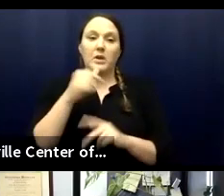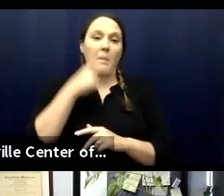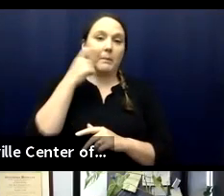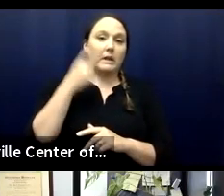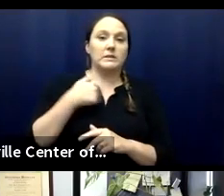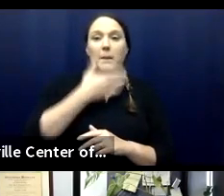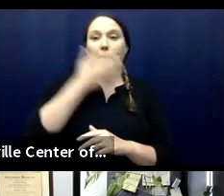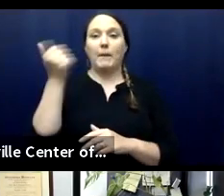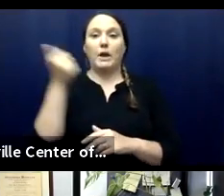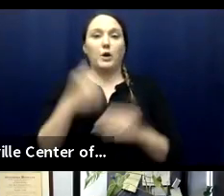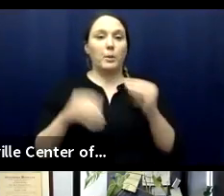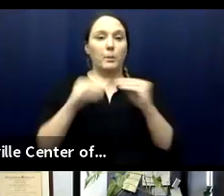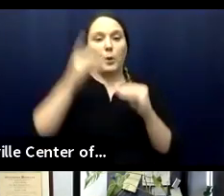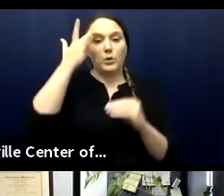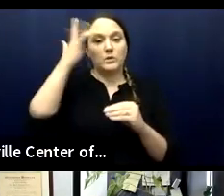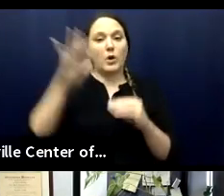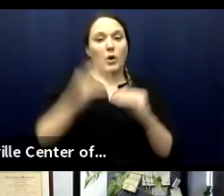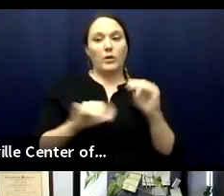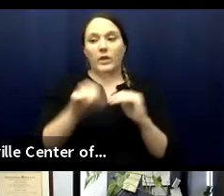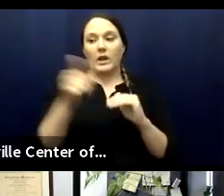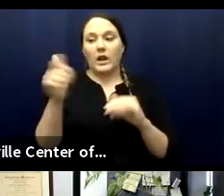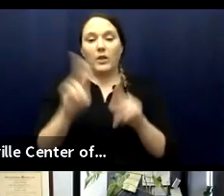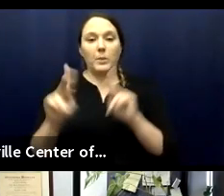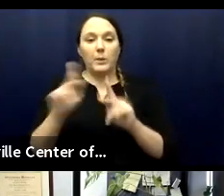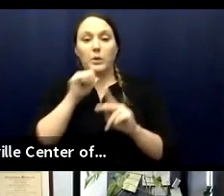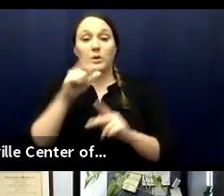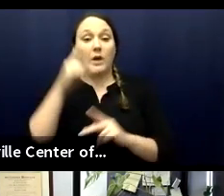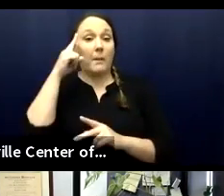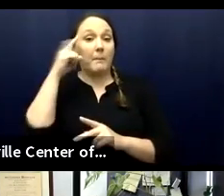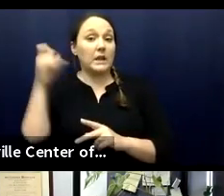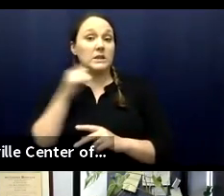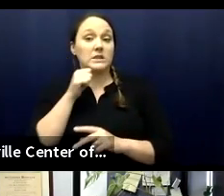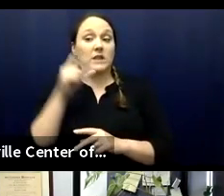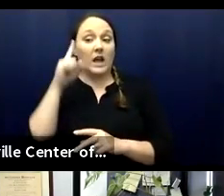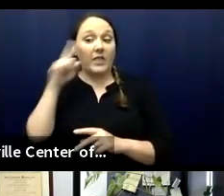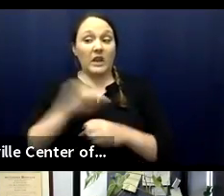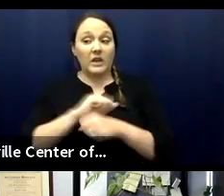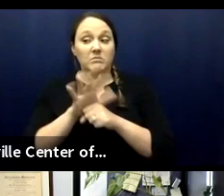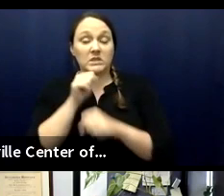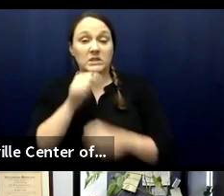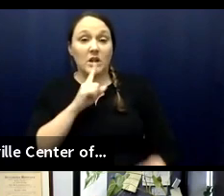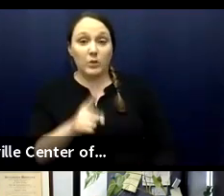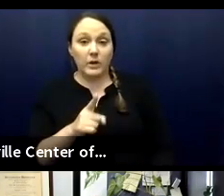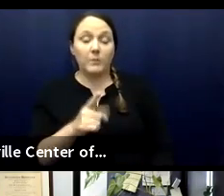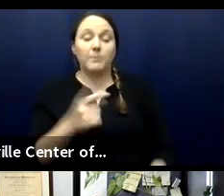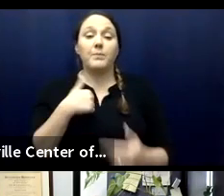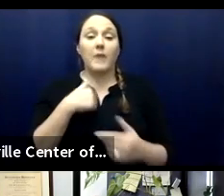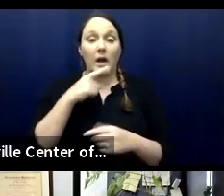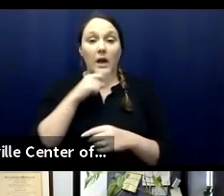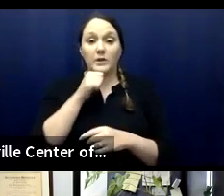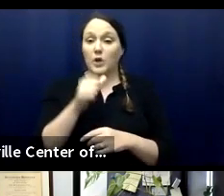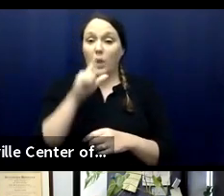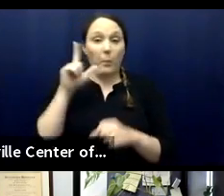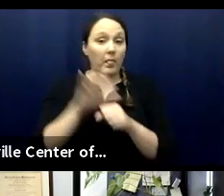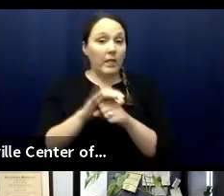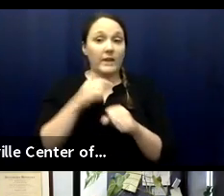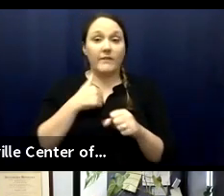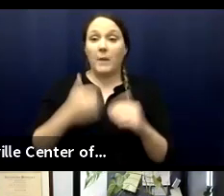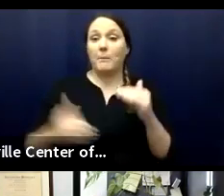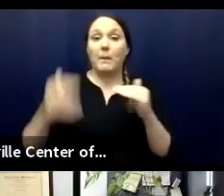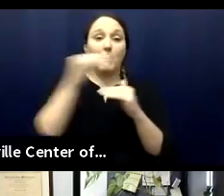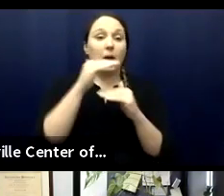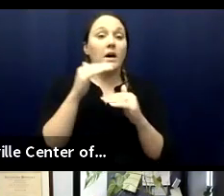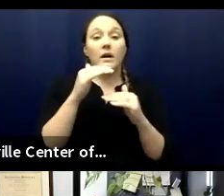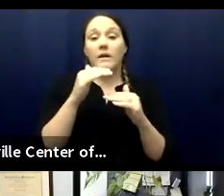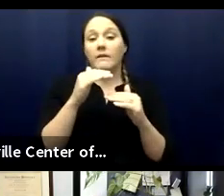others, and not because I think the COVID virus isn't real. I do not believe that I'm above the law or mandate in